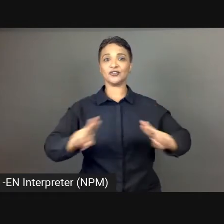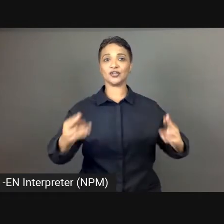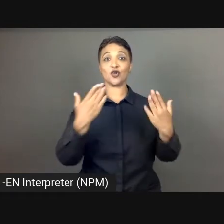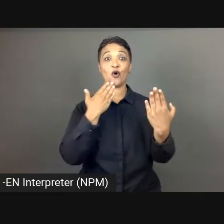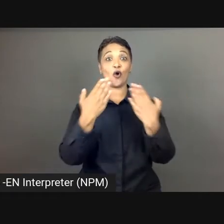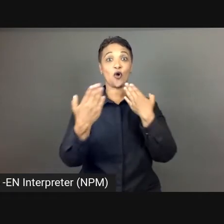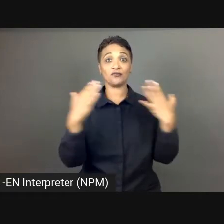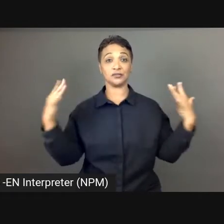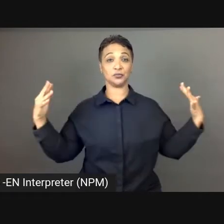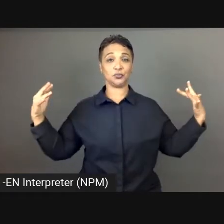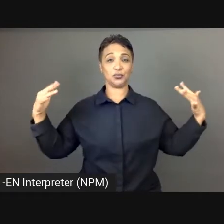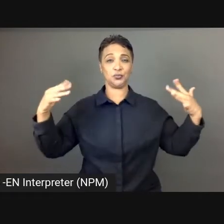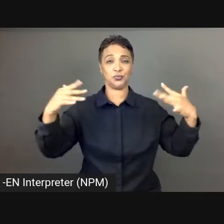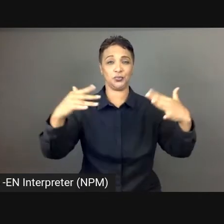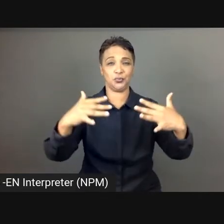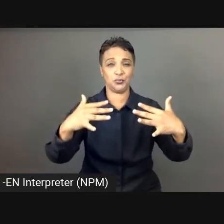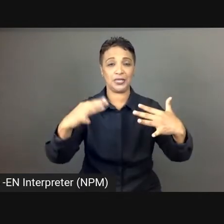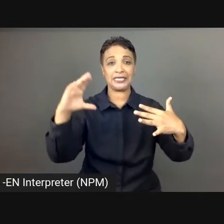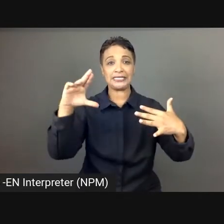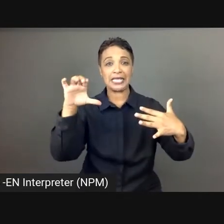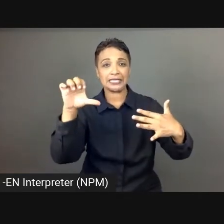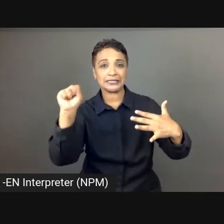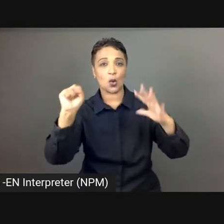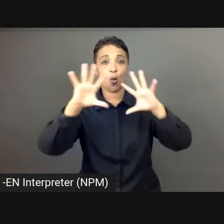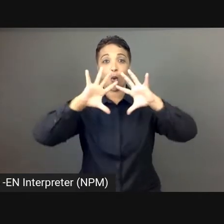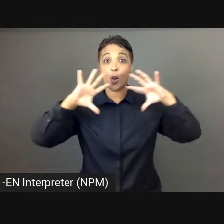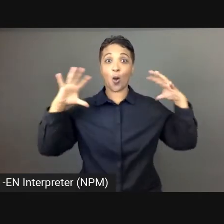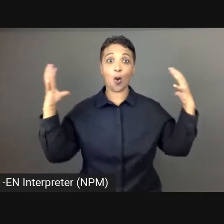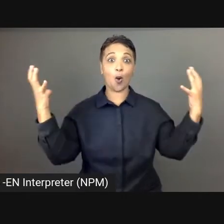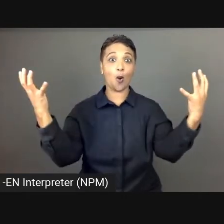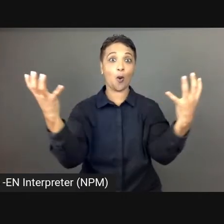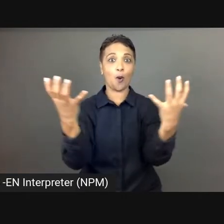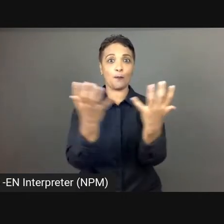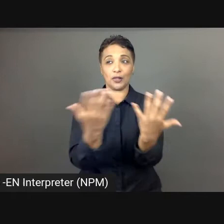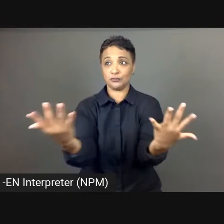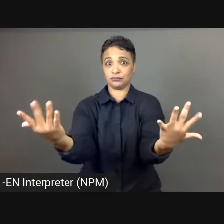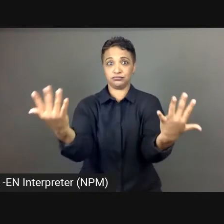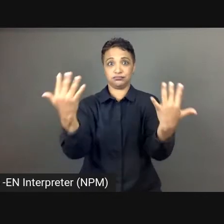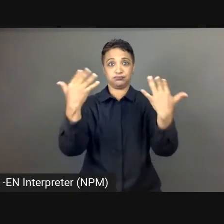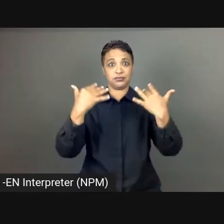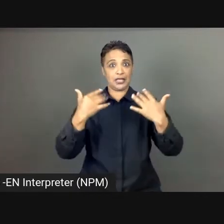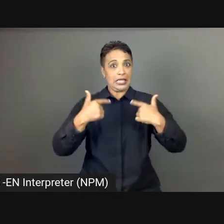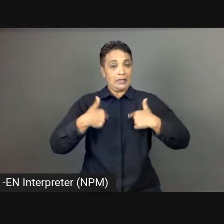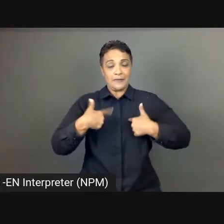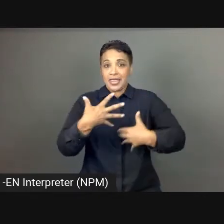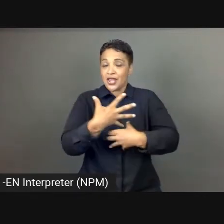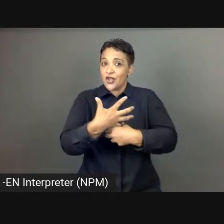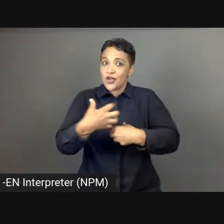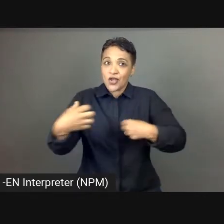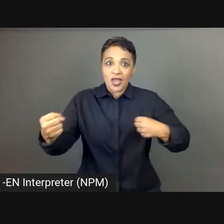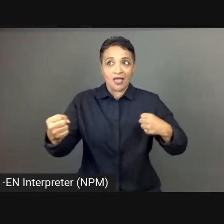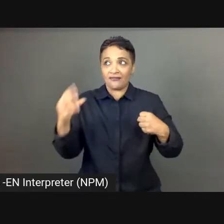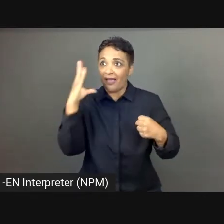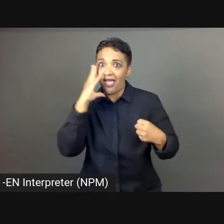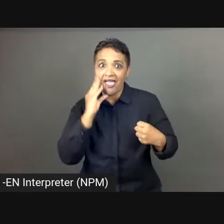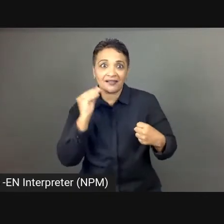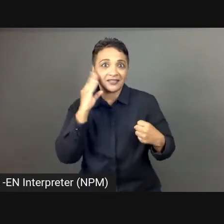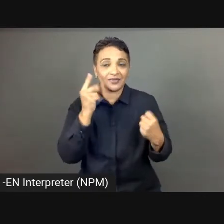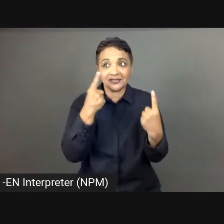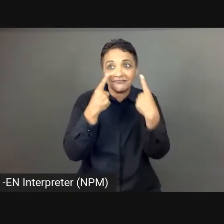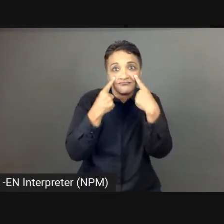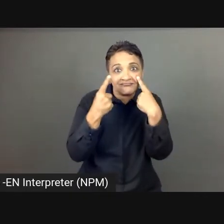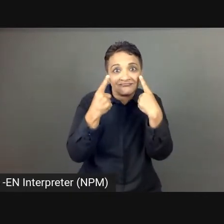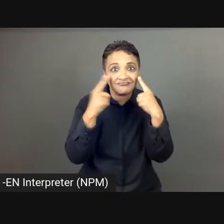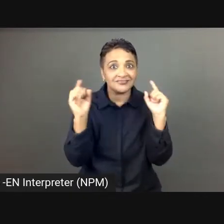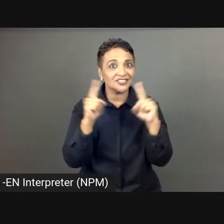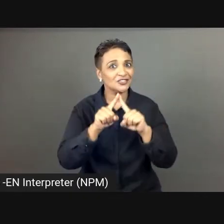LGBTIQ civil society gets together globally, and it's a conference like I've never experienced any other conference before. It's sort of